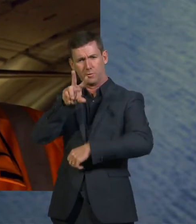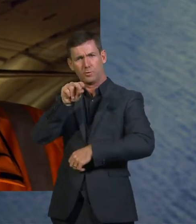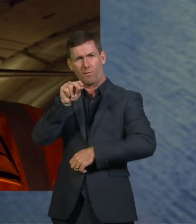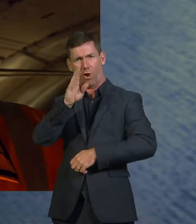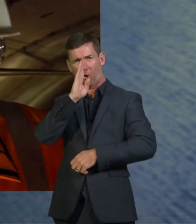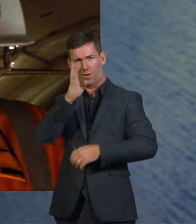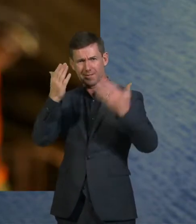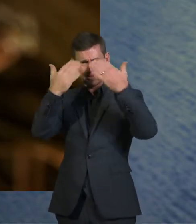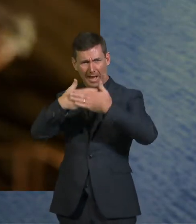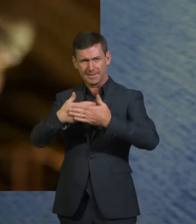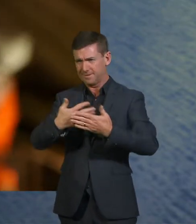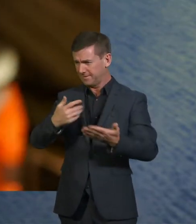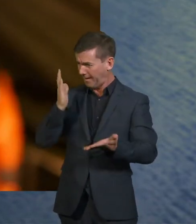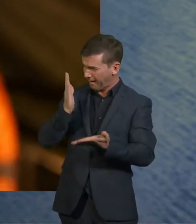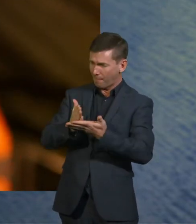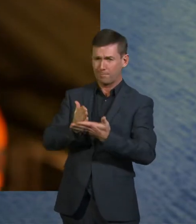now, exactly.